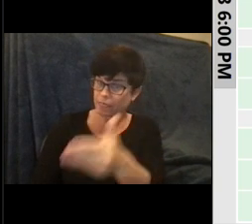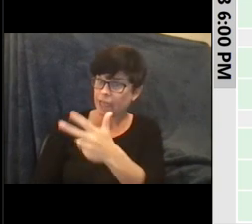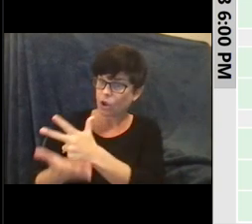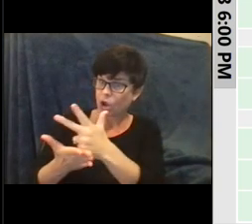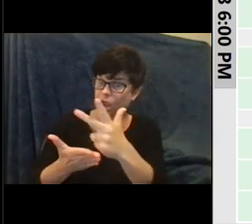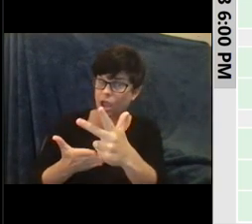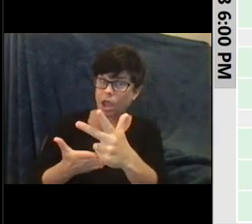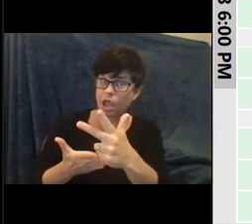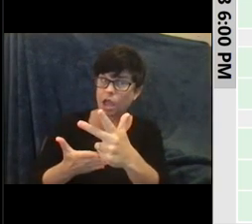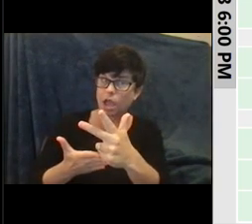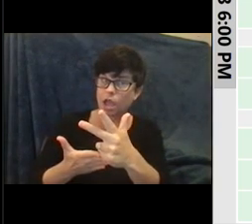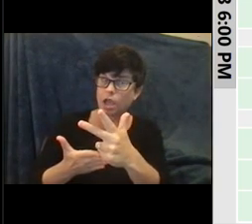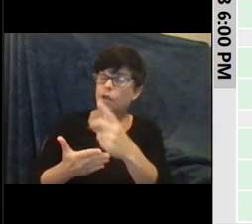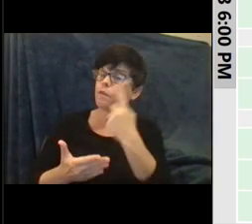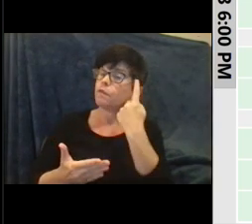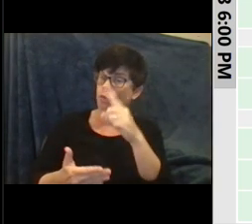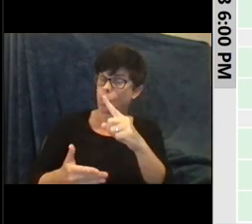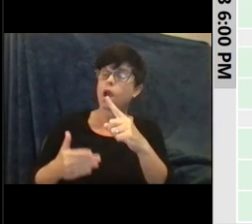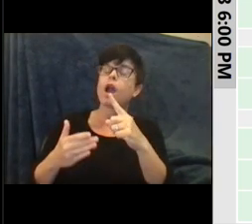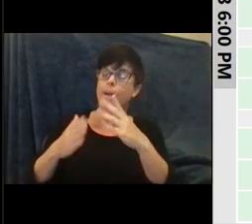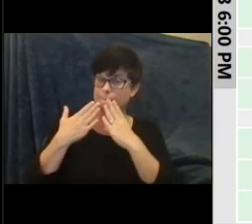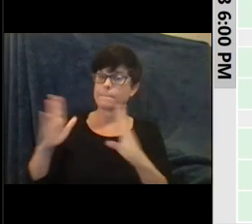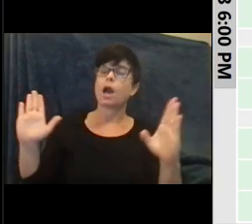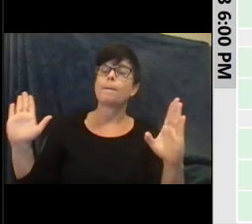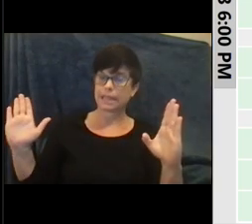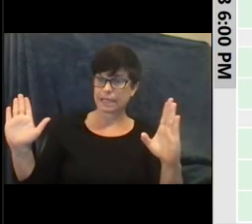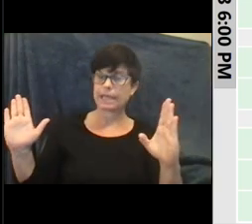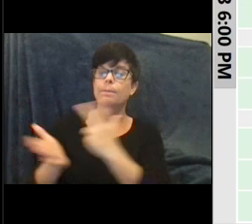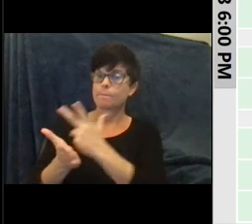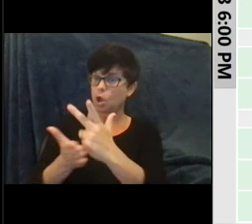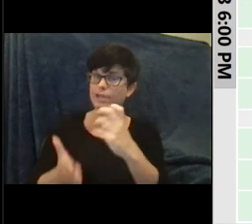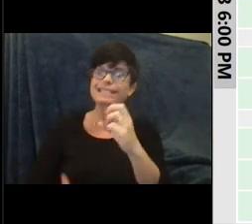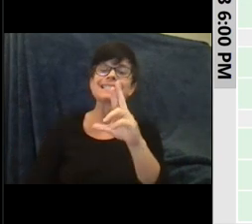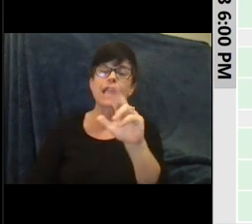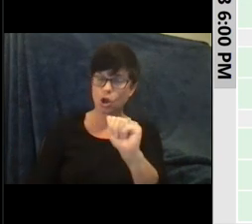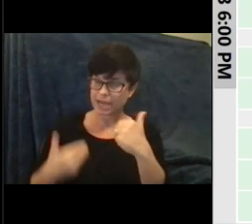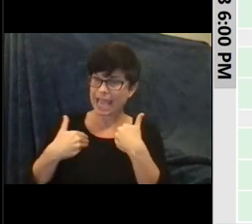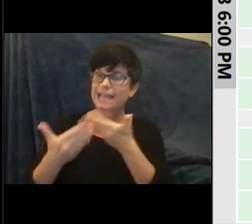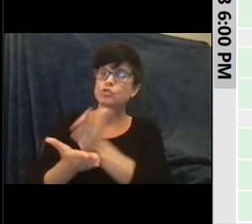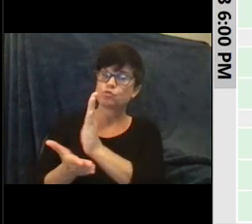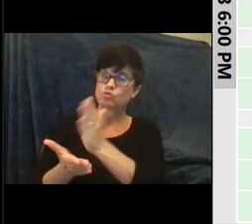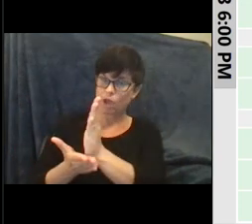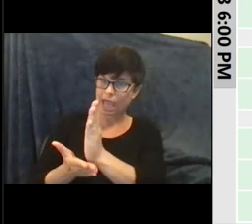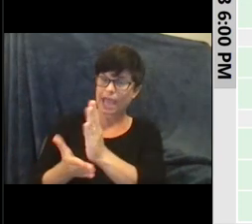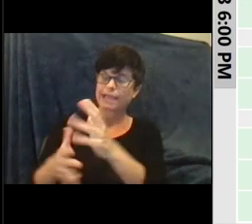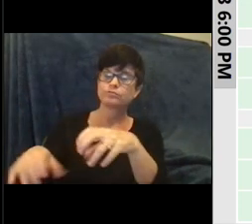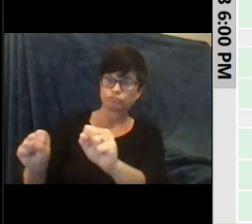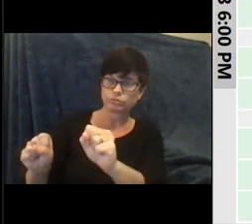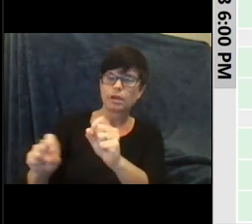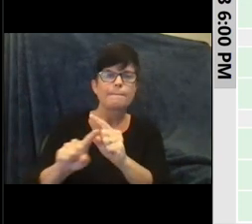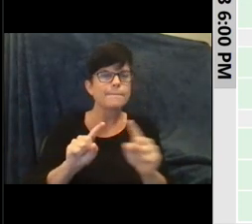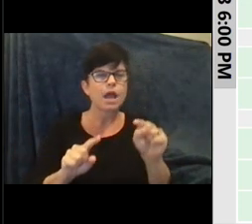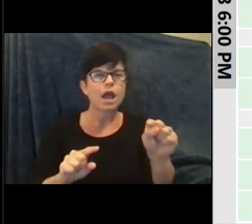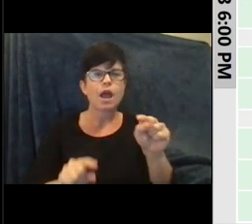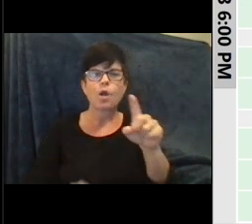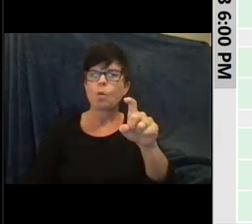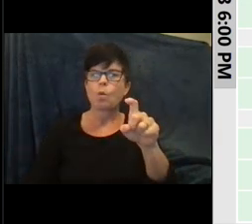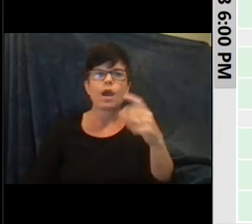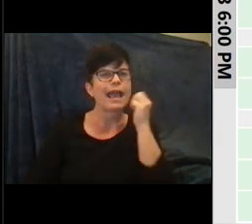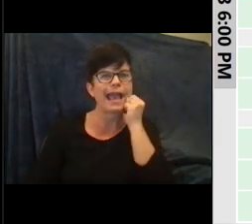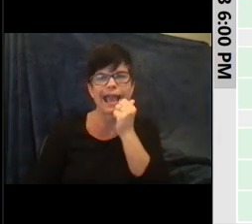currently are for public parking, that the CRA has the rights to those parking spaces. And every day